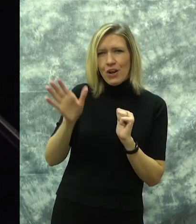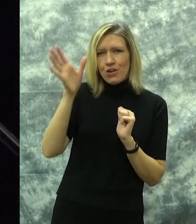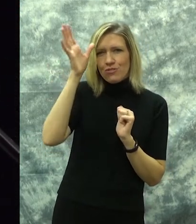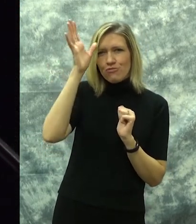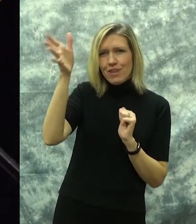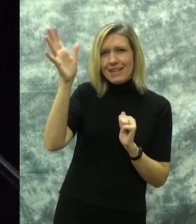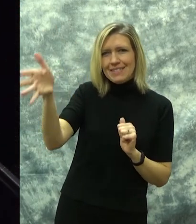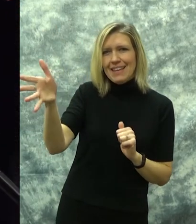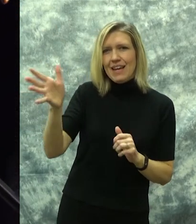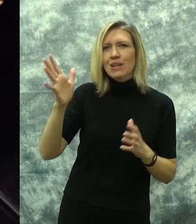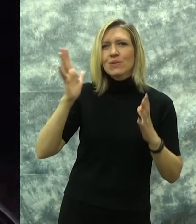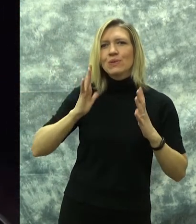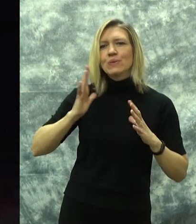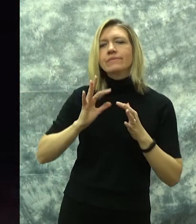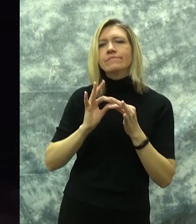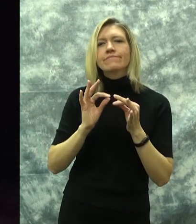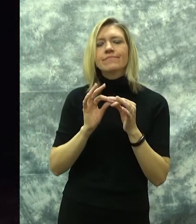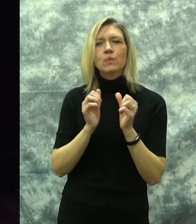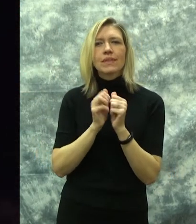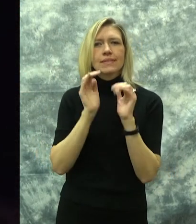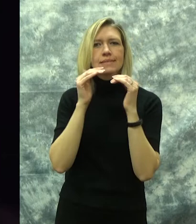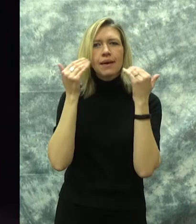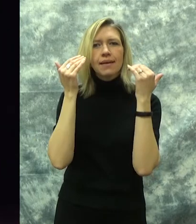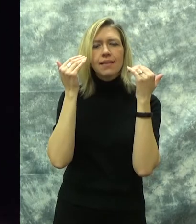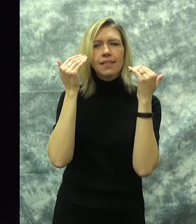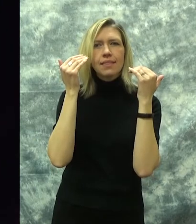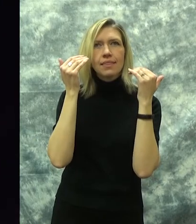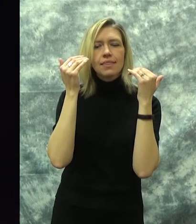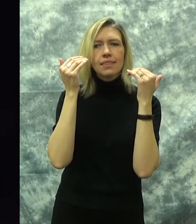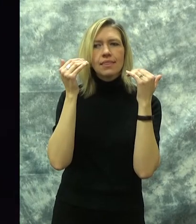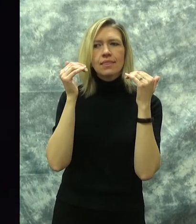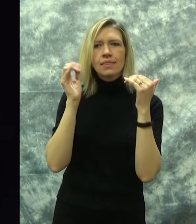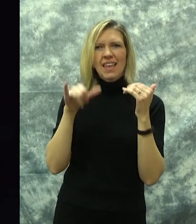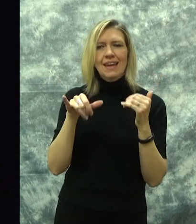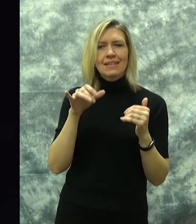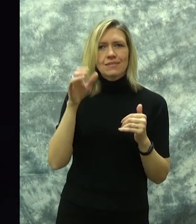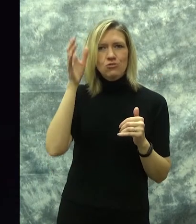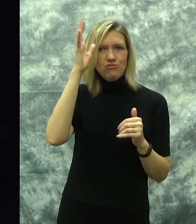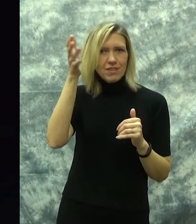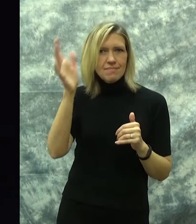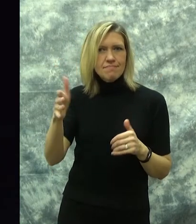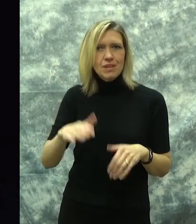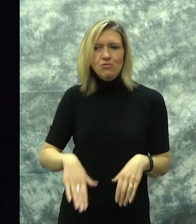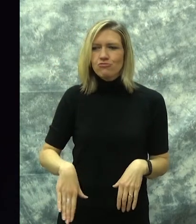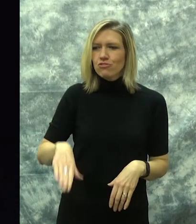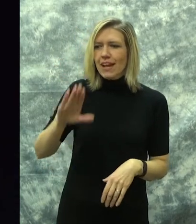say with a smile that he raised.